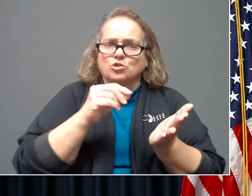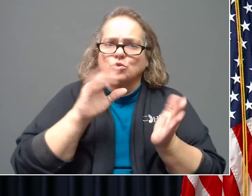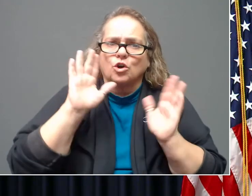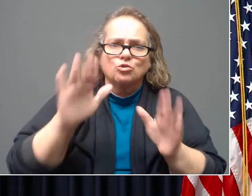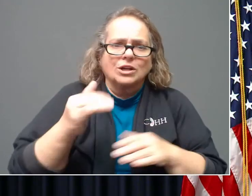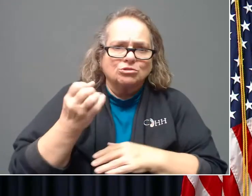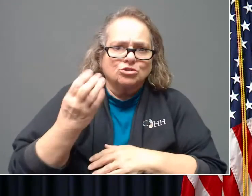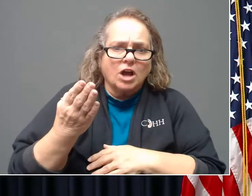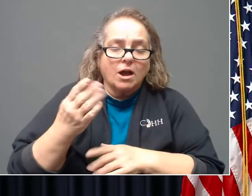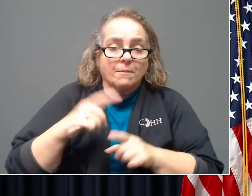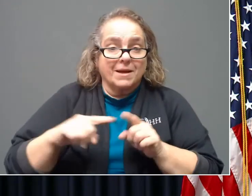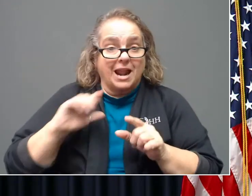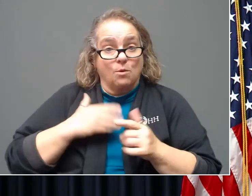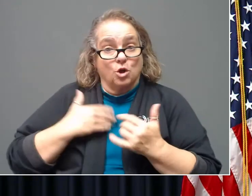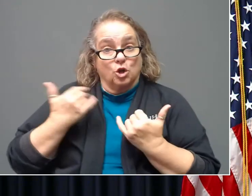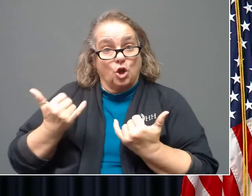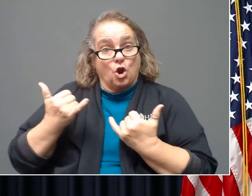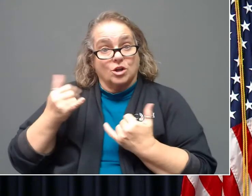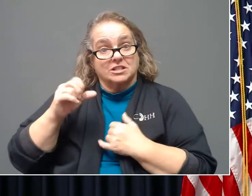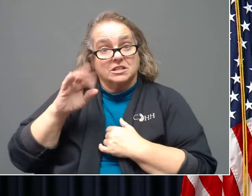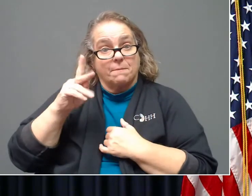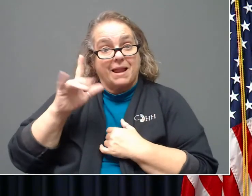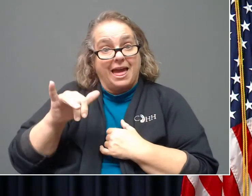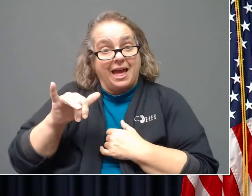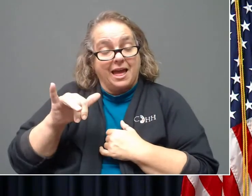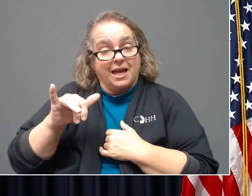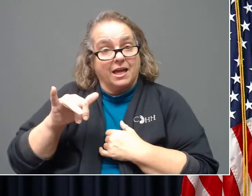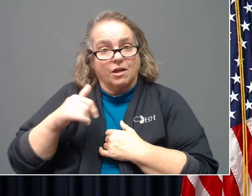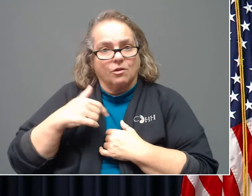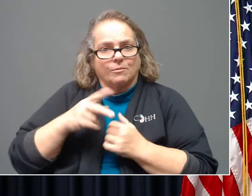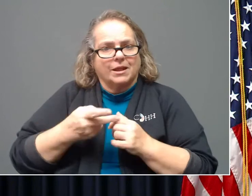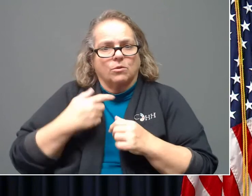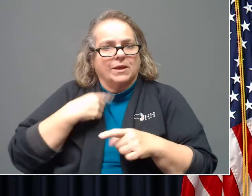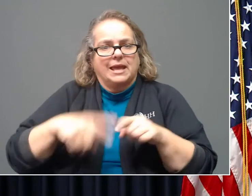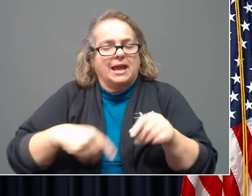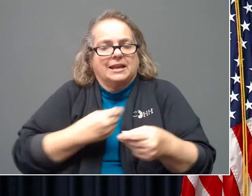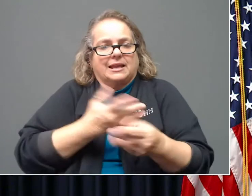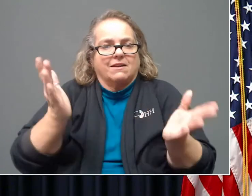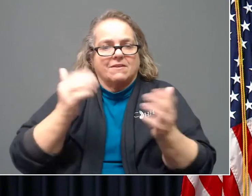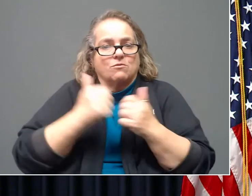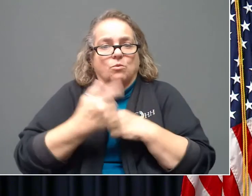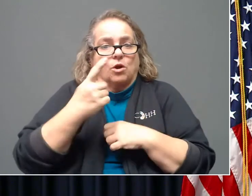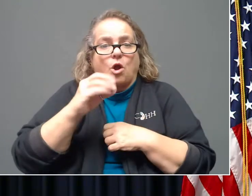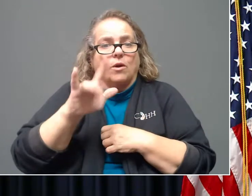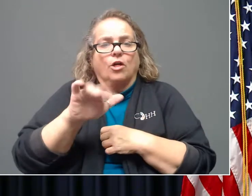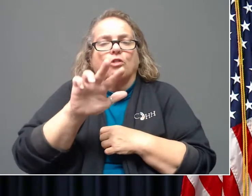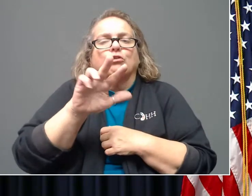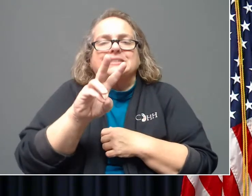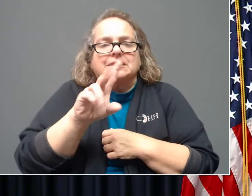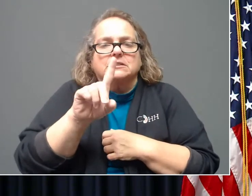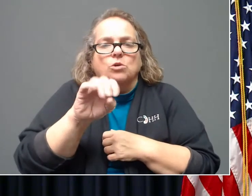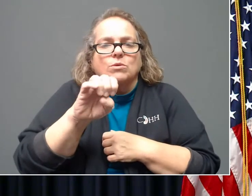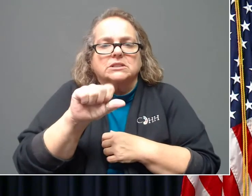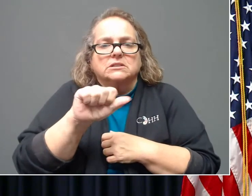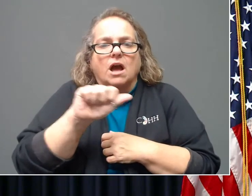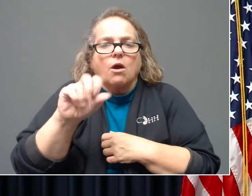number of providers that want to do this, we would give everybody 36 doses a week, 1,500 groups, 1,500 phone